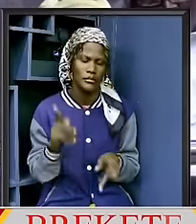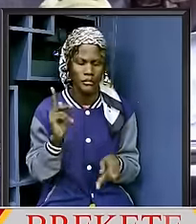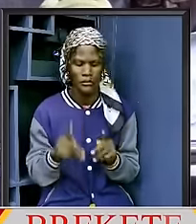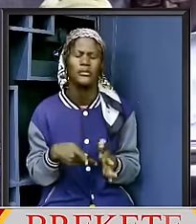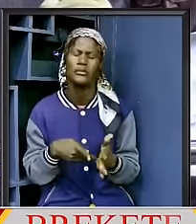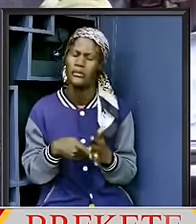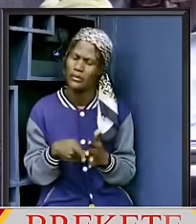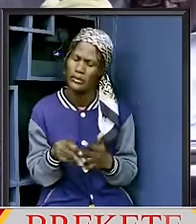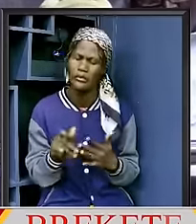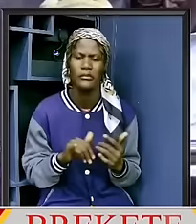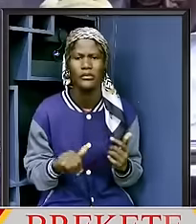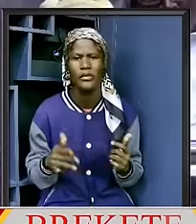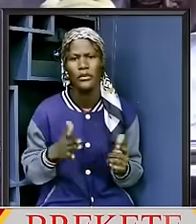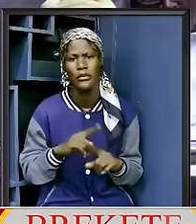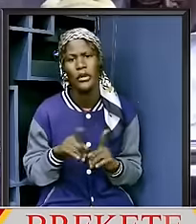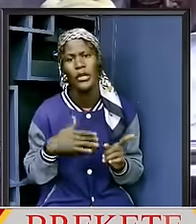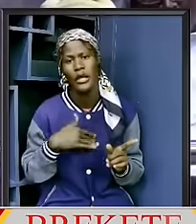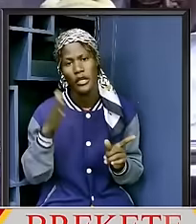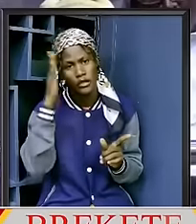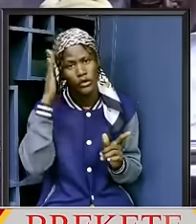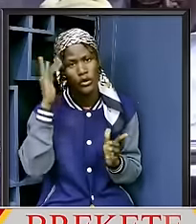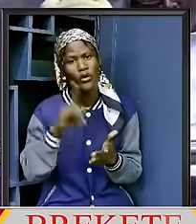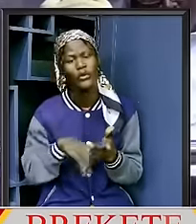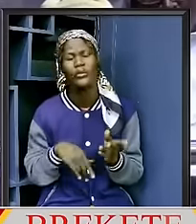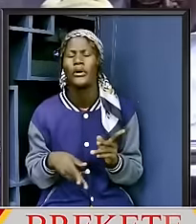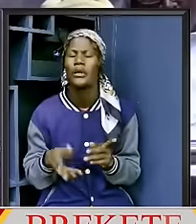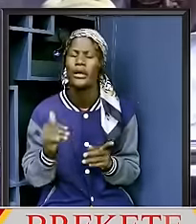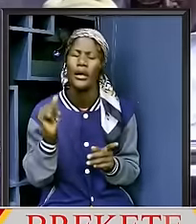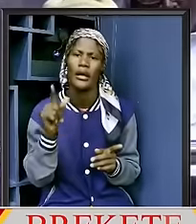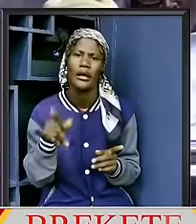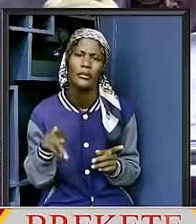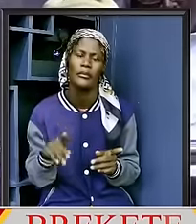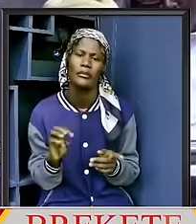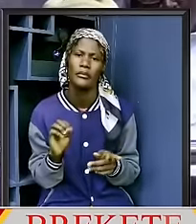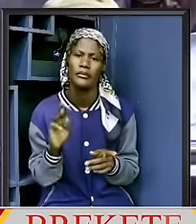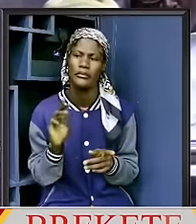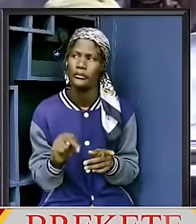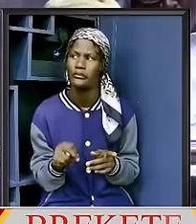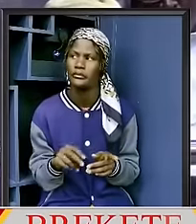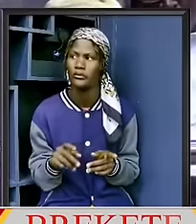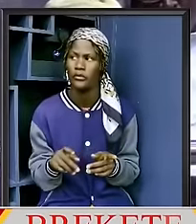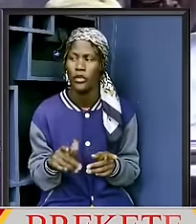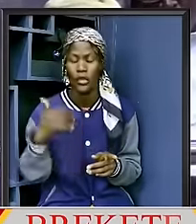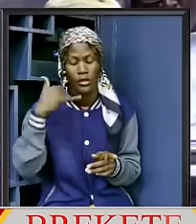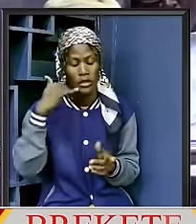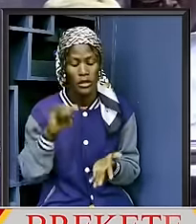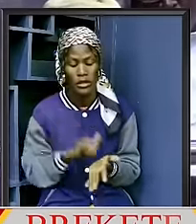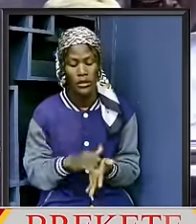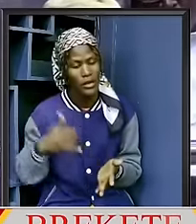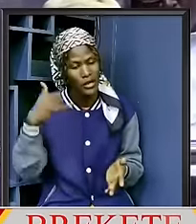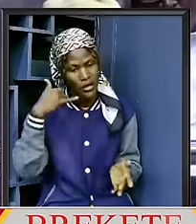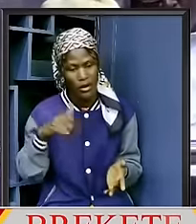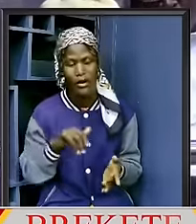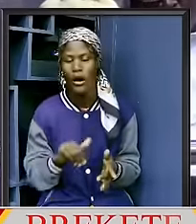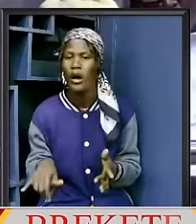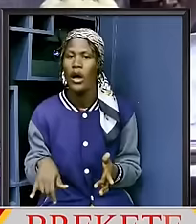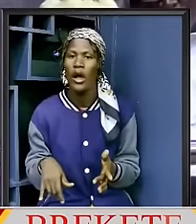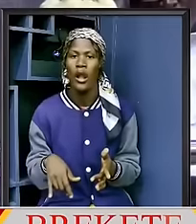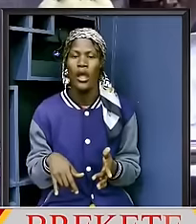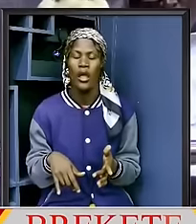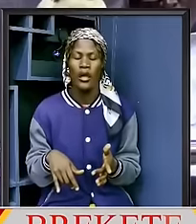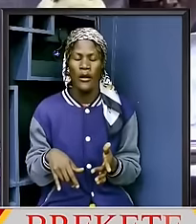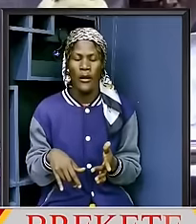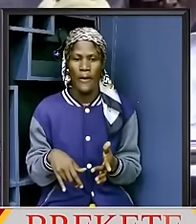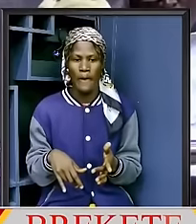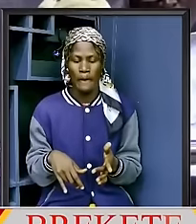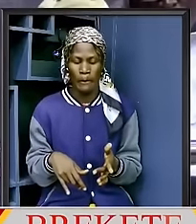Though I'm no more there, but I know what is going on. The people, even the customer, they have phone number that we can be calling them to confirm. Look at the receipt.